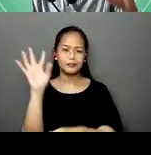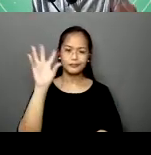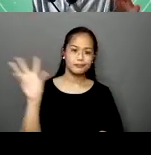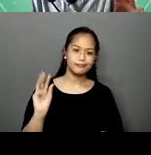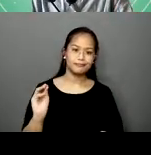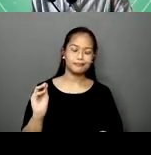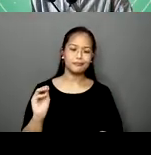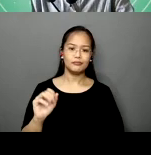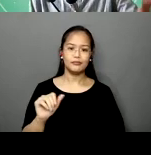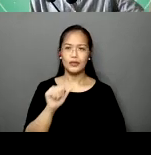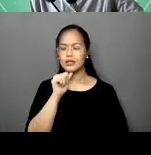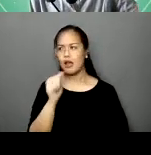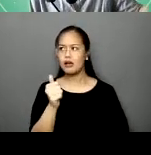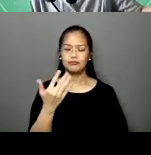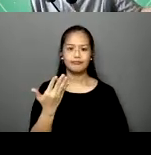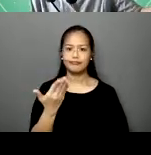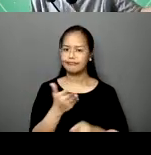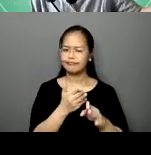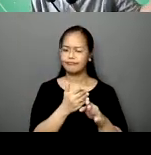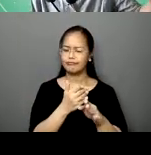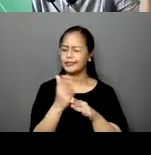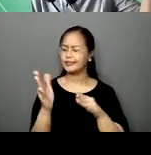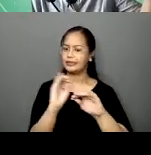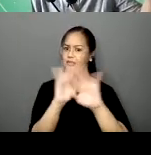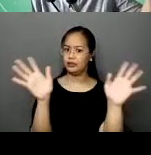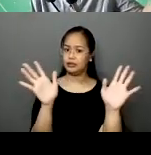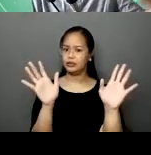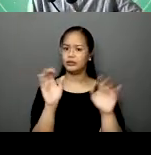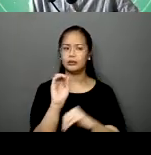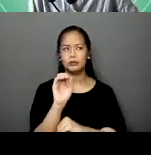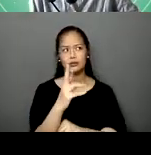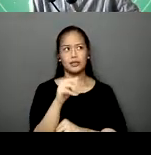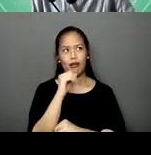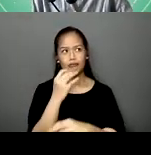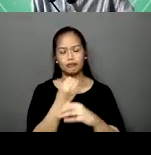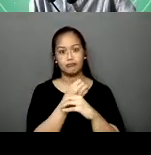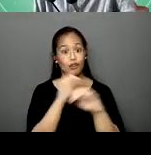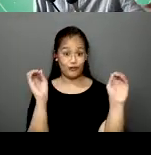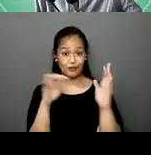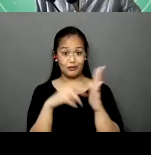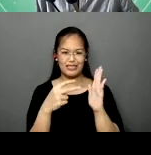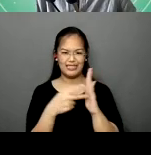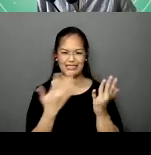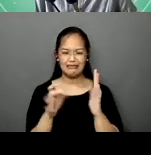It's not as direct and it's not maybe as clear. It's not as obvious. I mean, maybe when you're thinking of waste in terms of